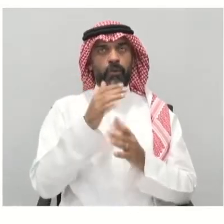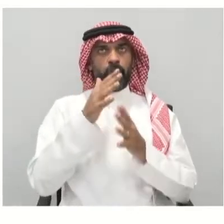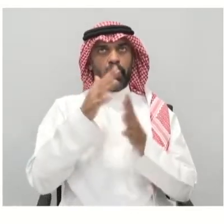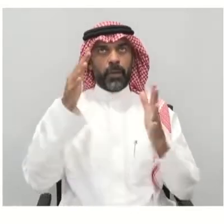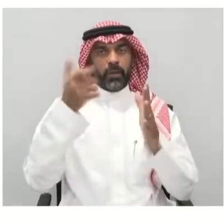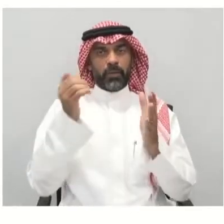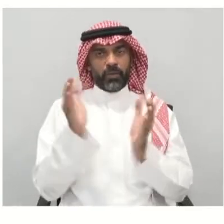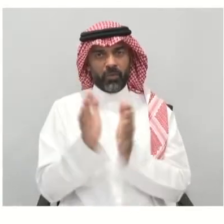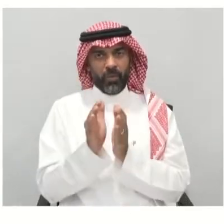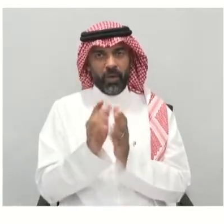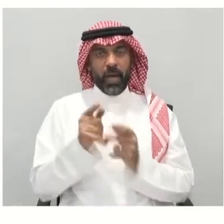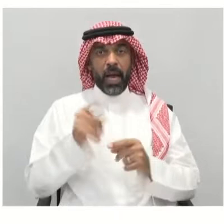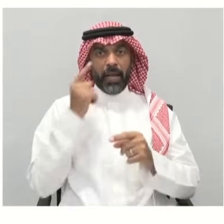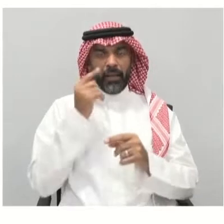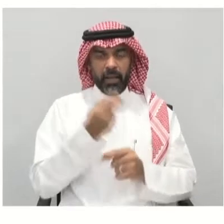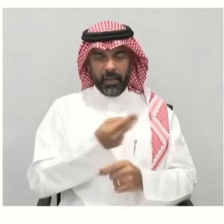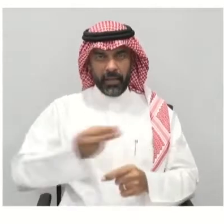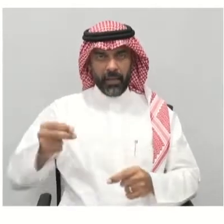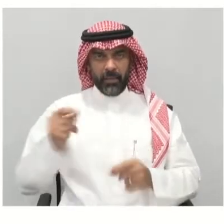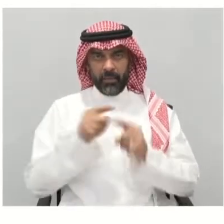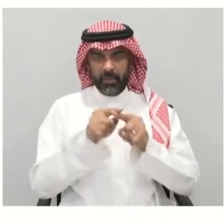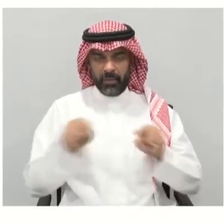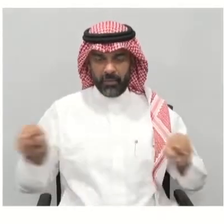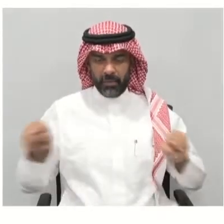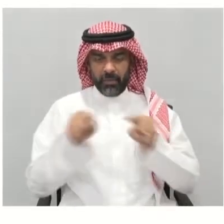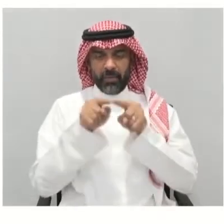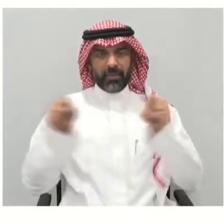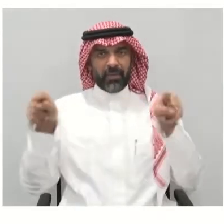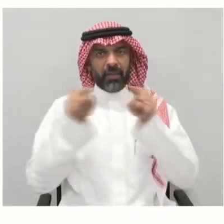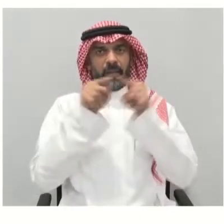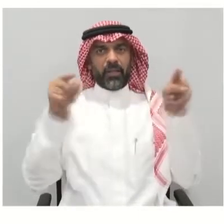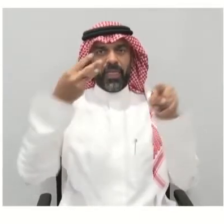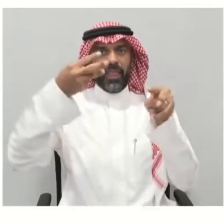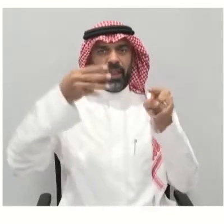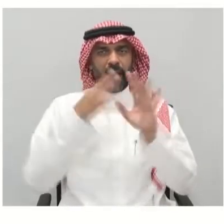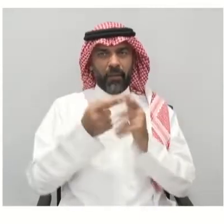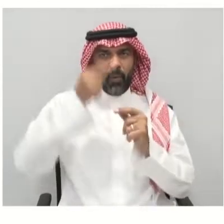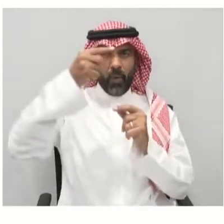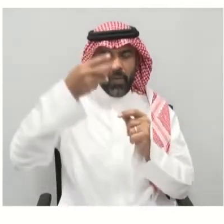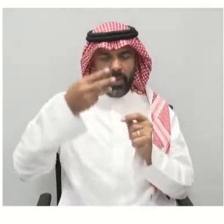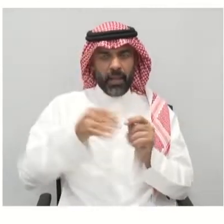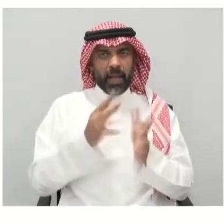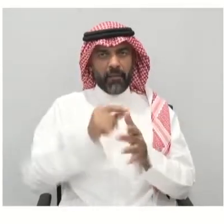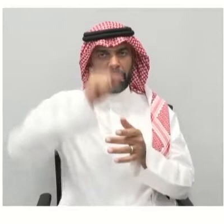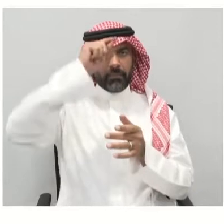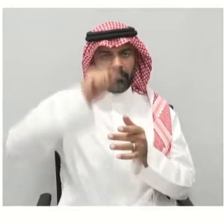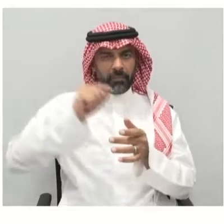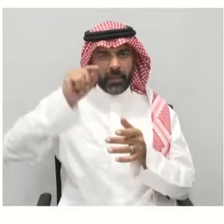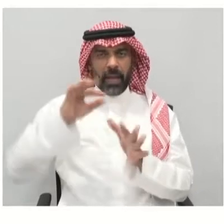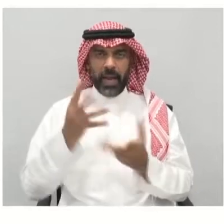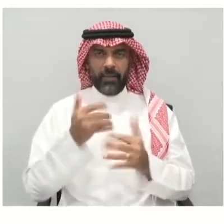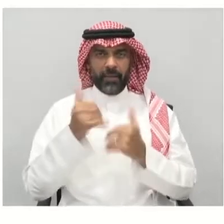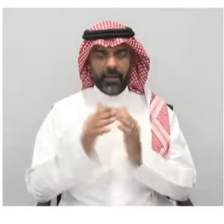headline, baseline, and midline. Okay, so boys and girls, are we ready? Now read this